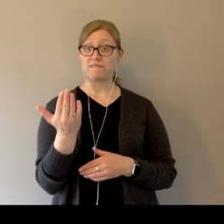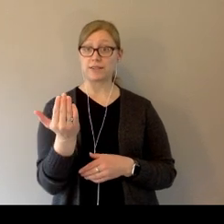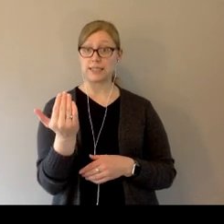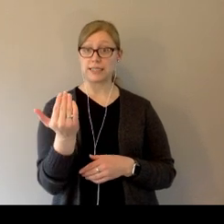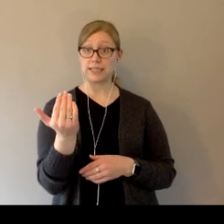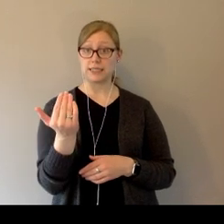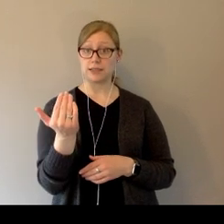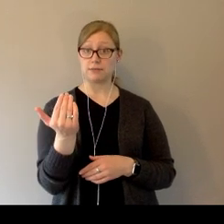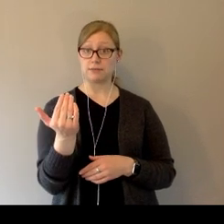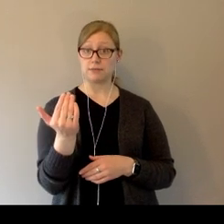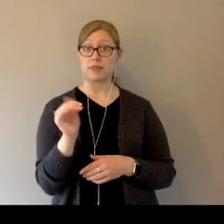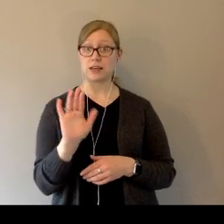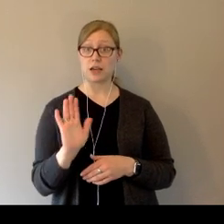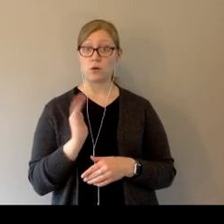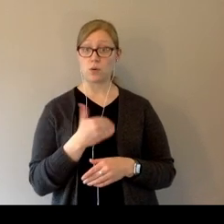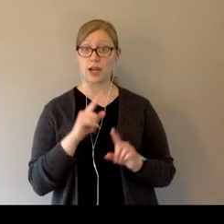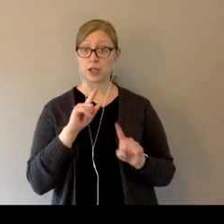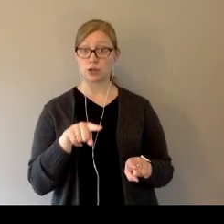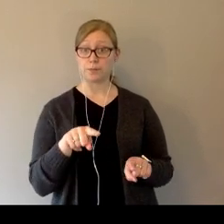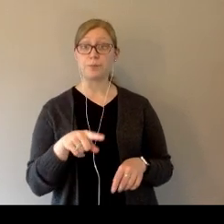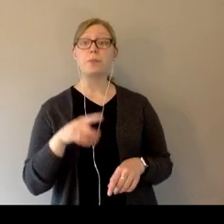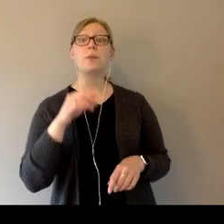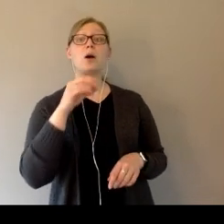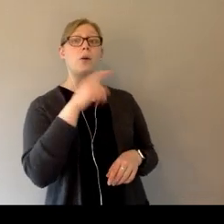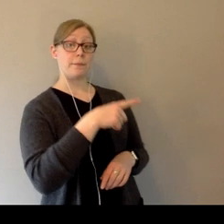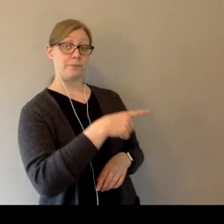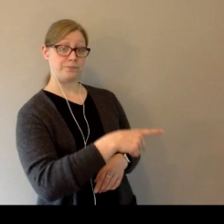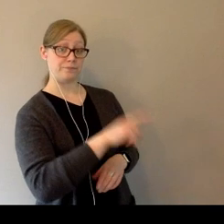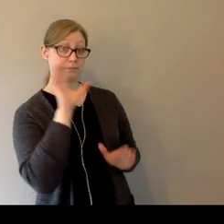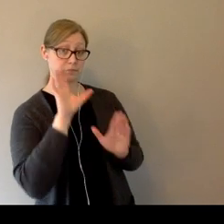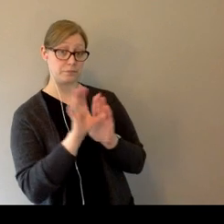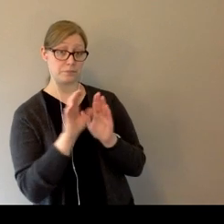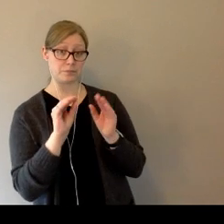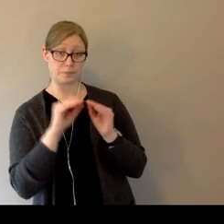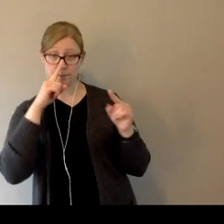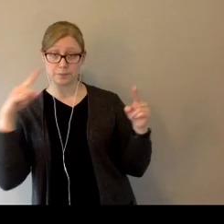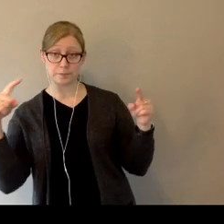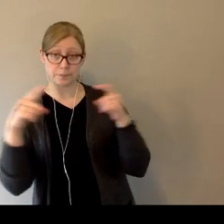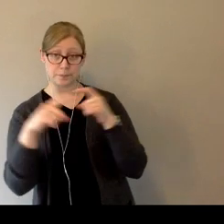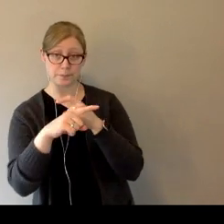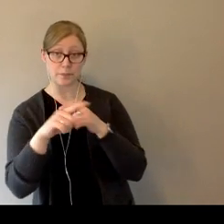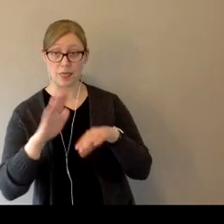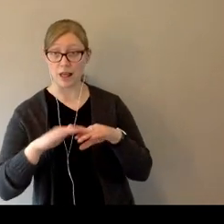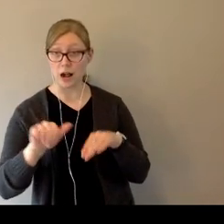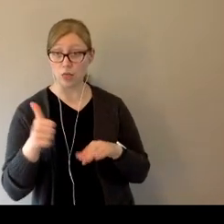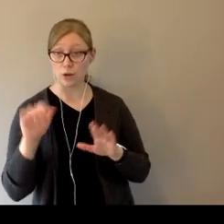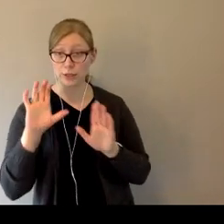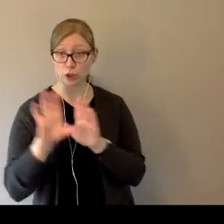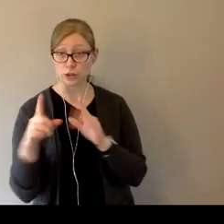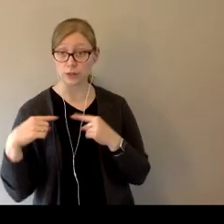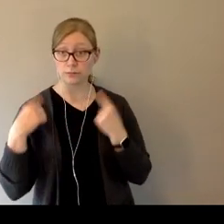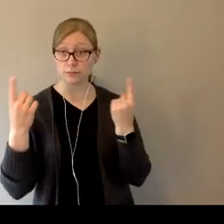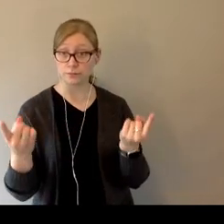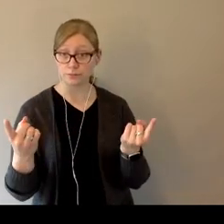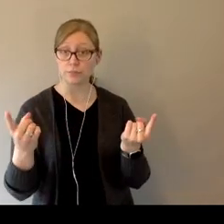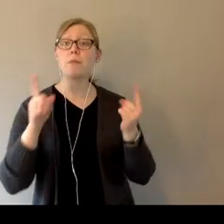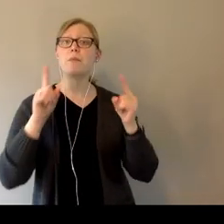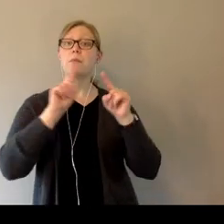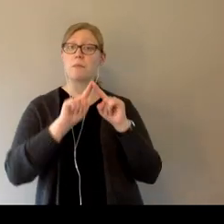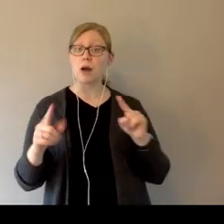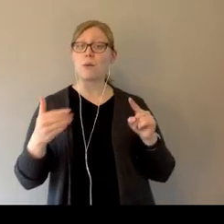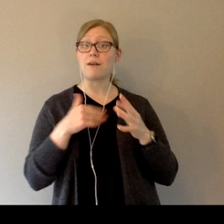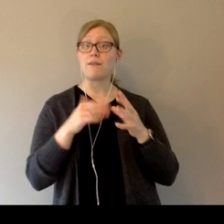answer. Okay, so this picture is a little more complicated than what we've been looking at, but we have